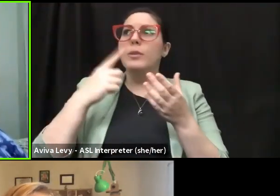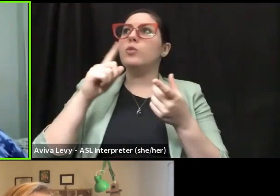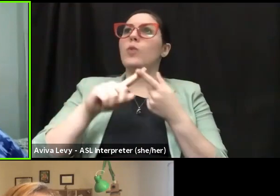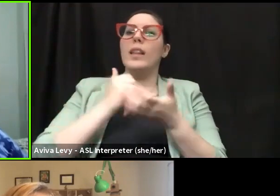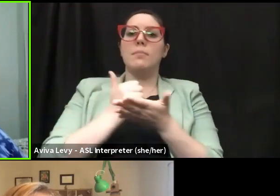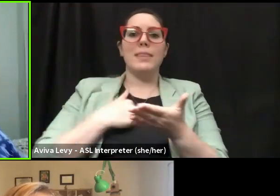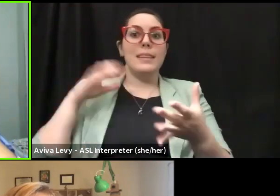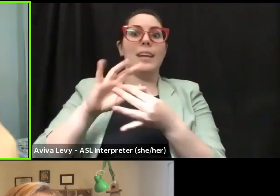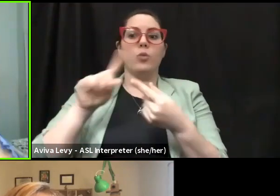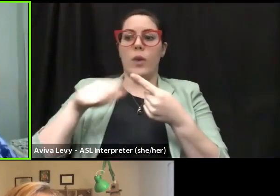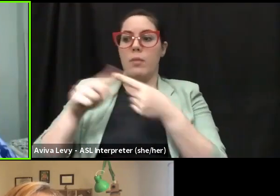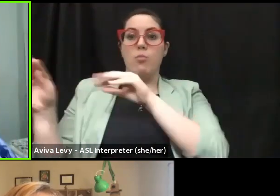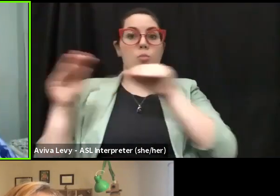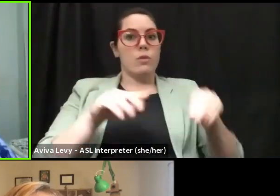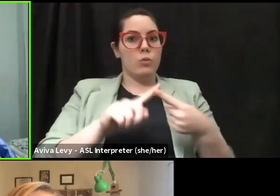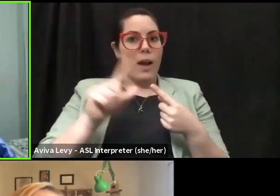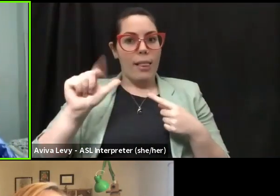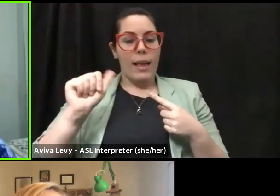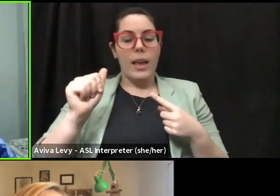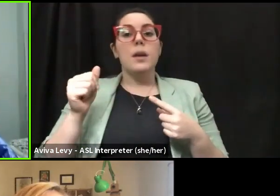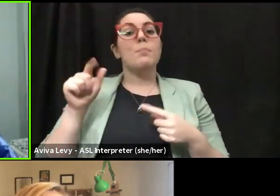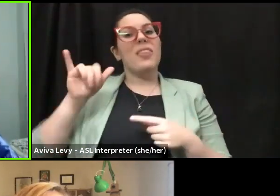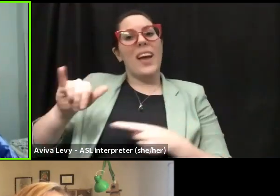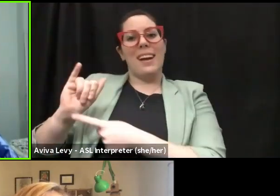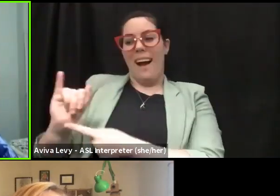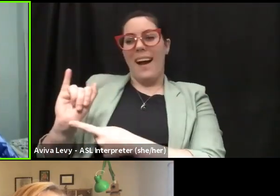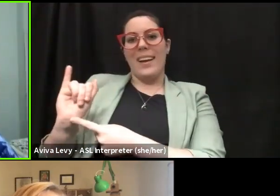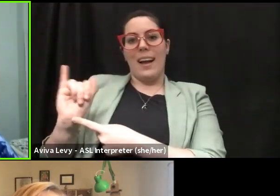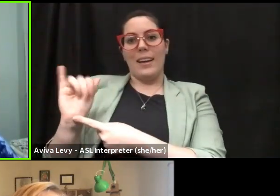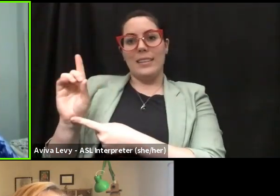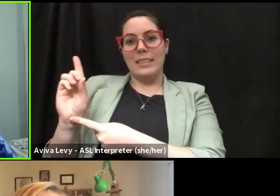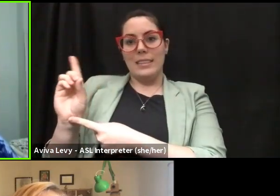is that it gives a language and